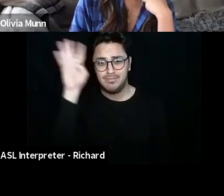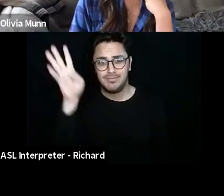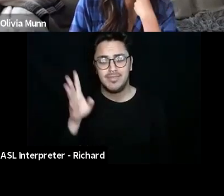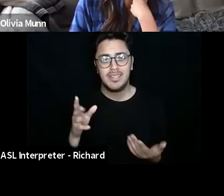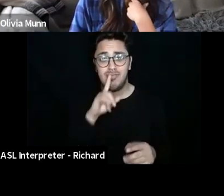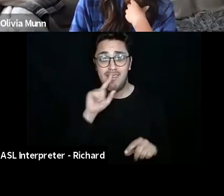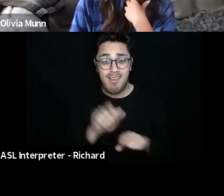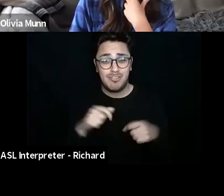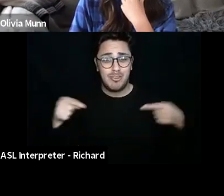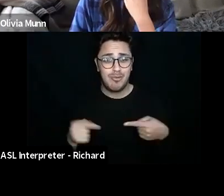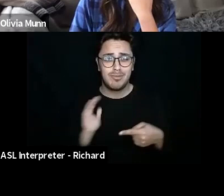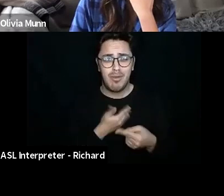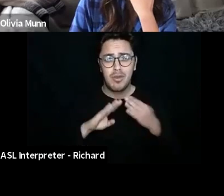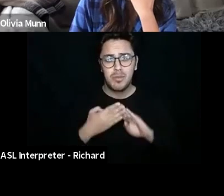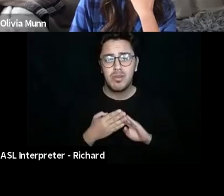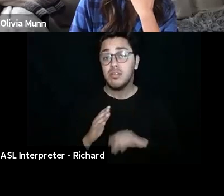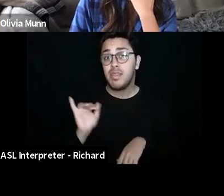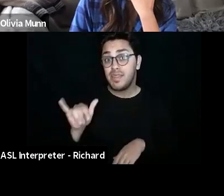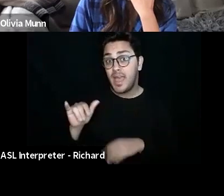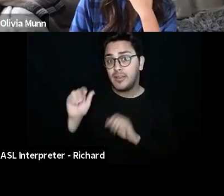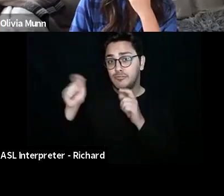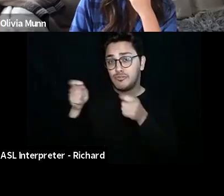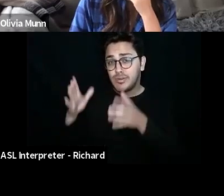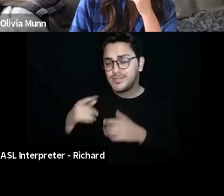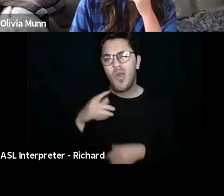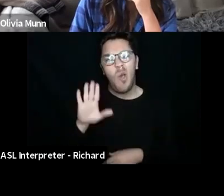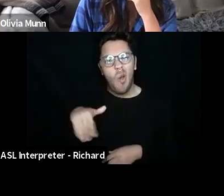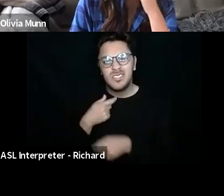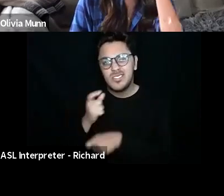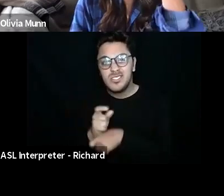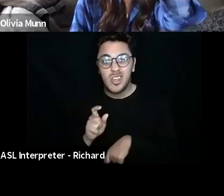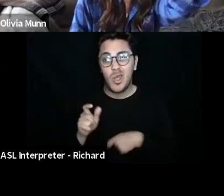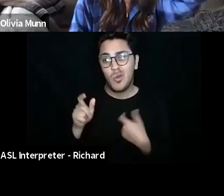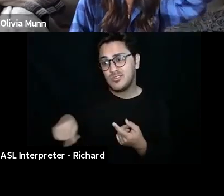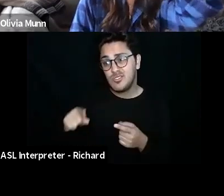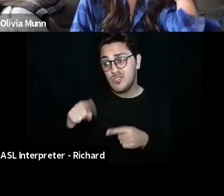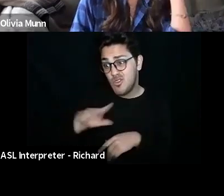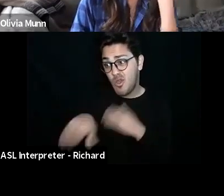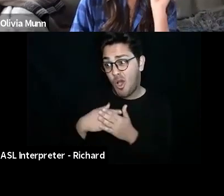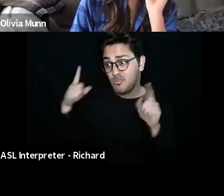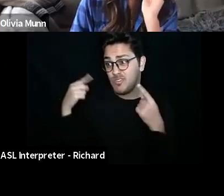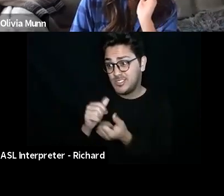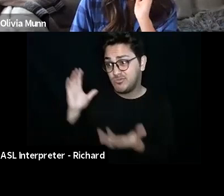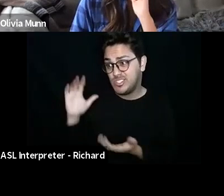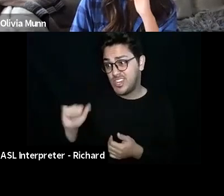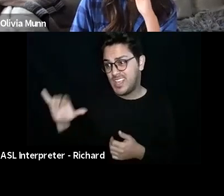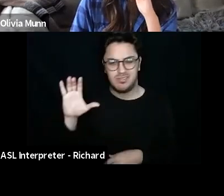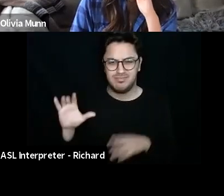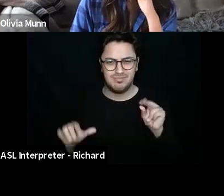community. So while that director was like, oh, it's just a joke, aren't you all crazy rich Asians? The truth is we're not. And that is, anytime